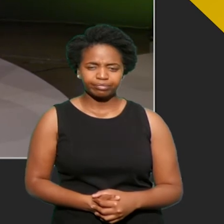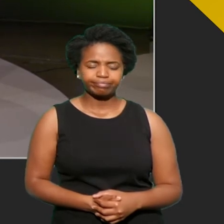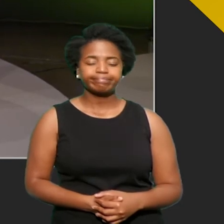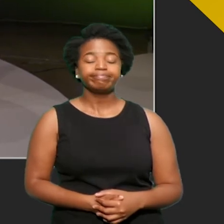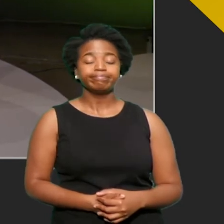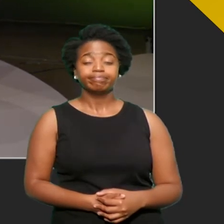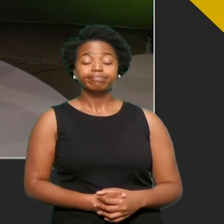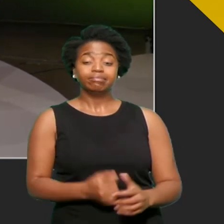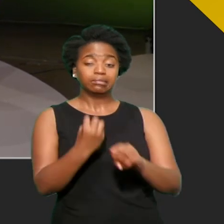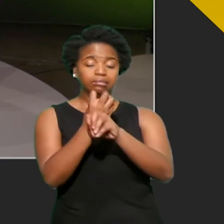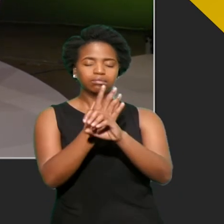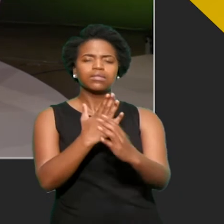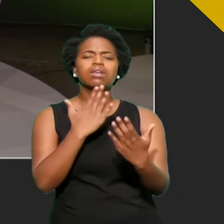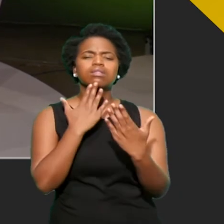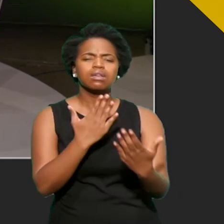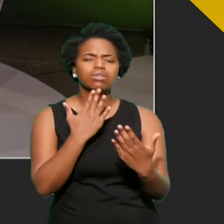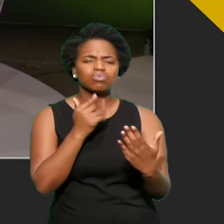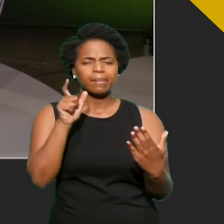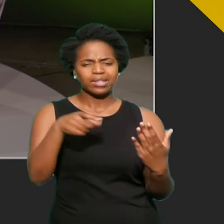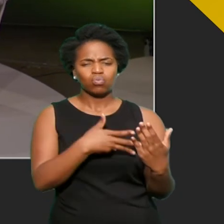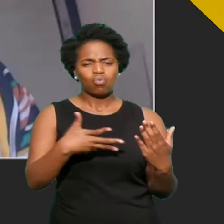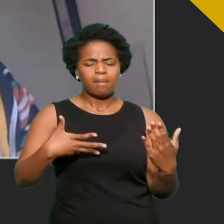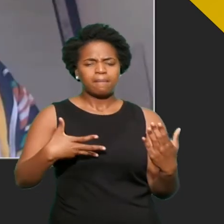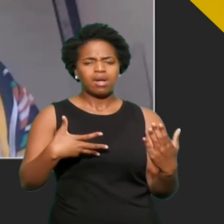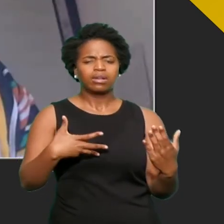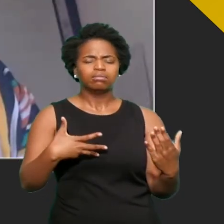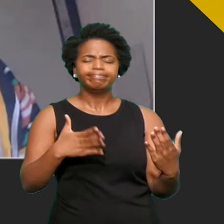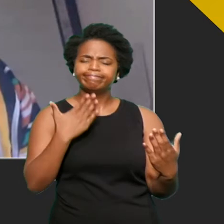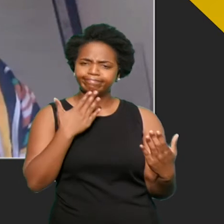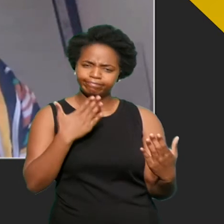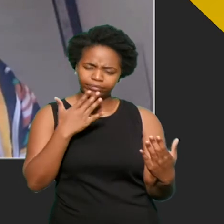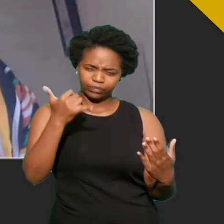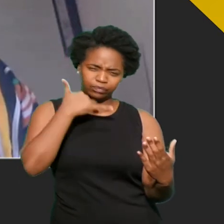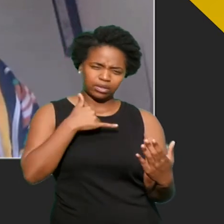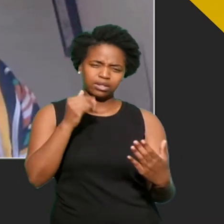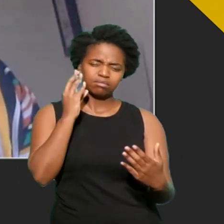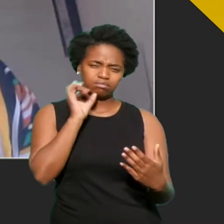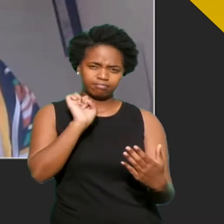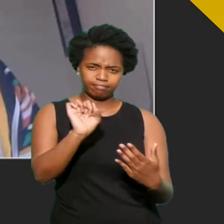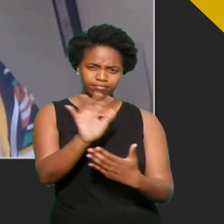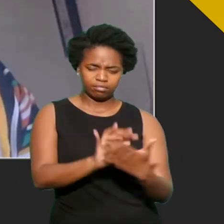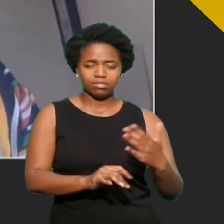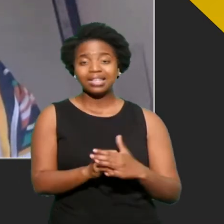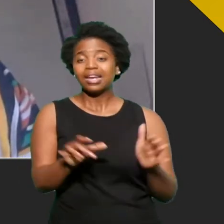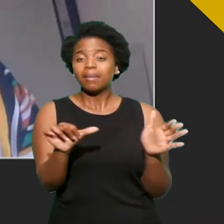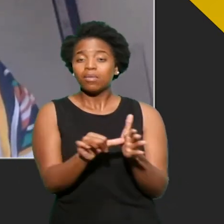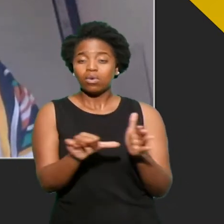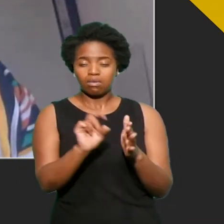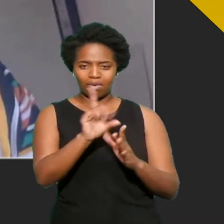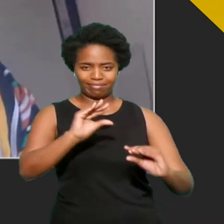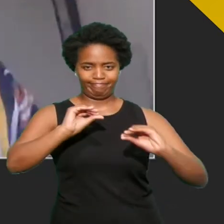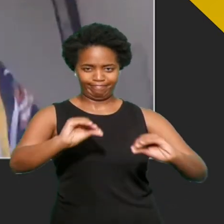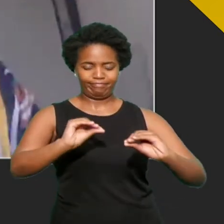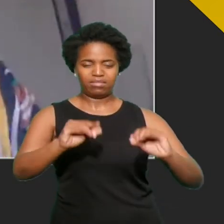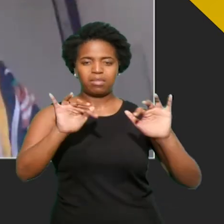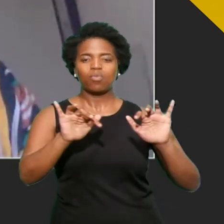Thank you, and thank you to Anonymous for sharing that experience. I think what is important in terms of how we should educate our